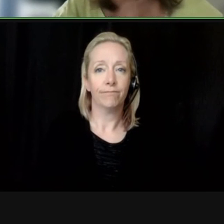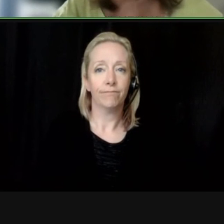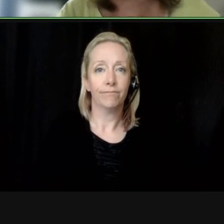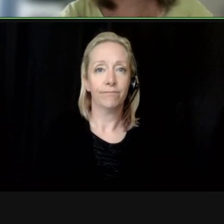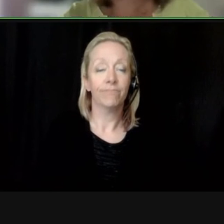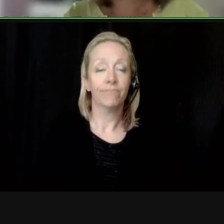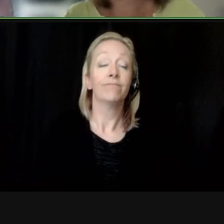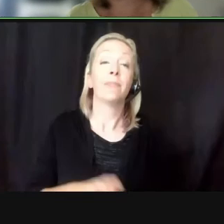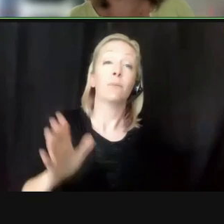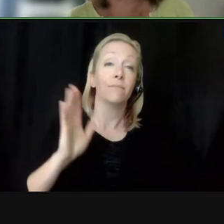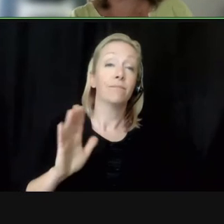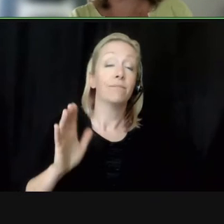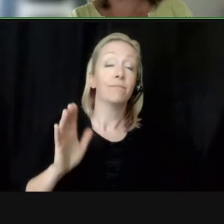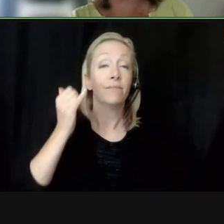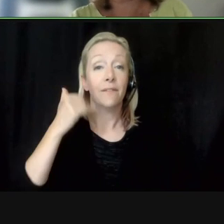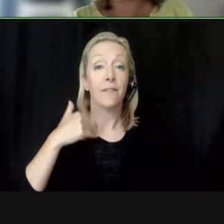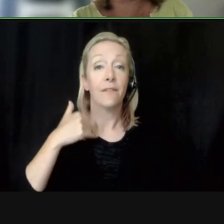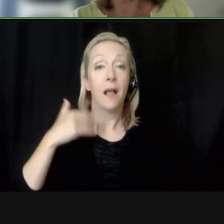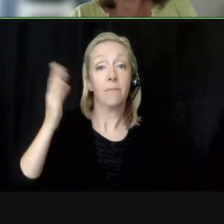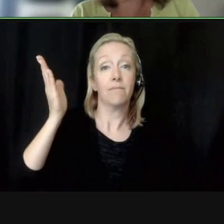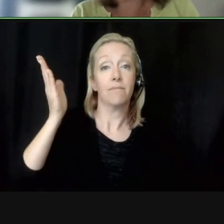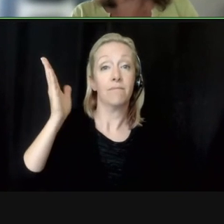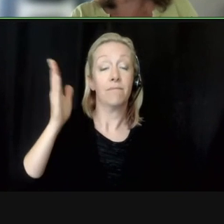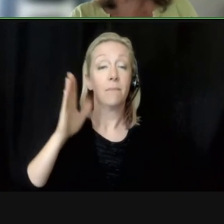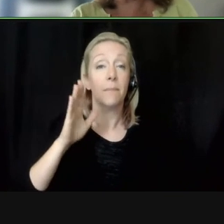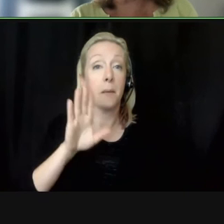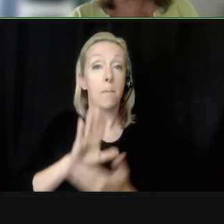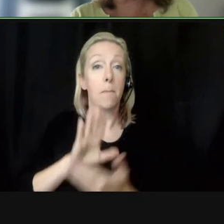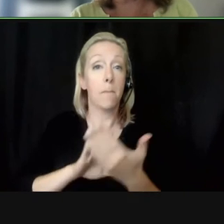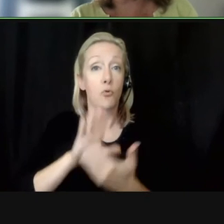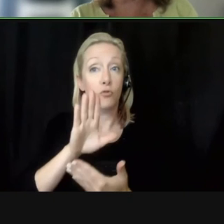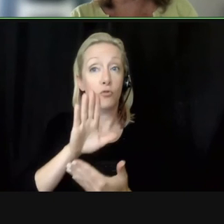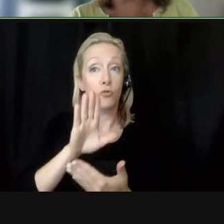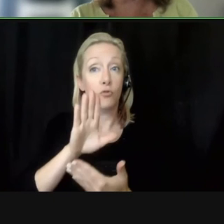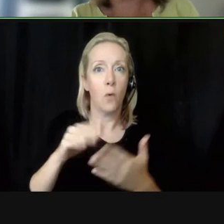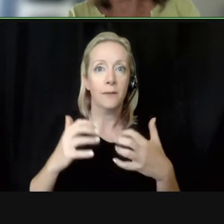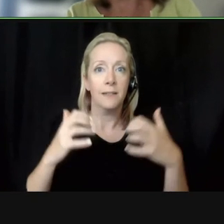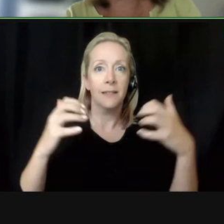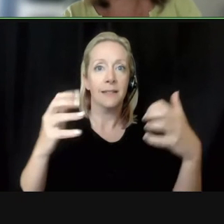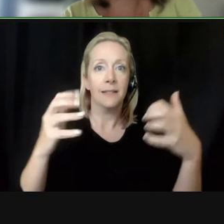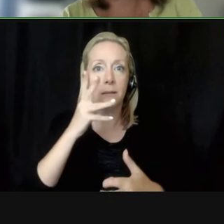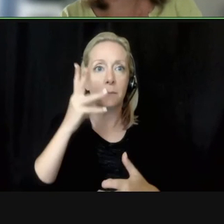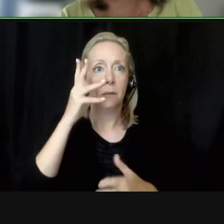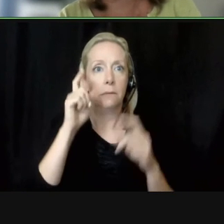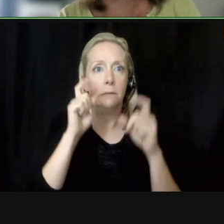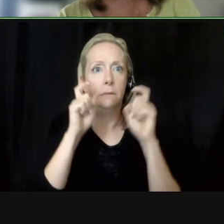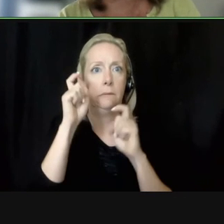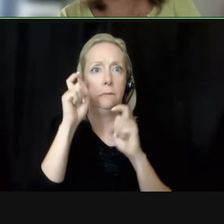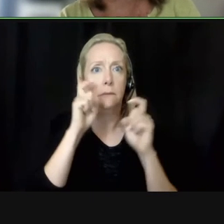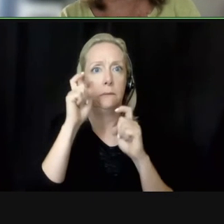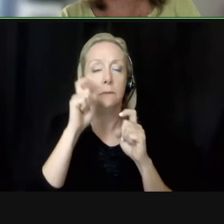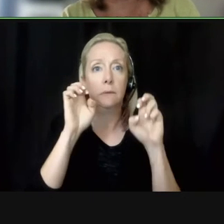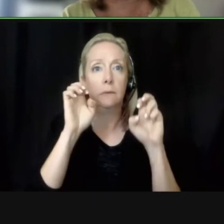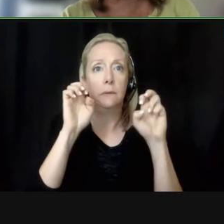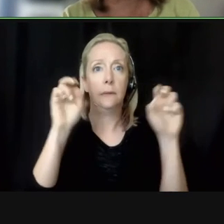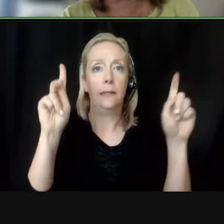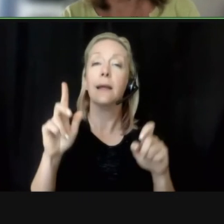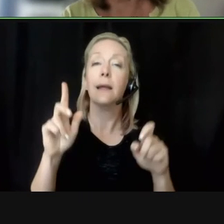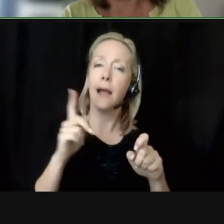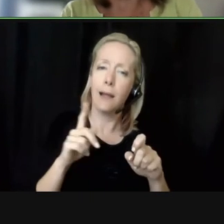in person and I see the parents' expressions, I say, you really need to be brave. And I think it's one of those things that